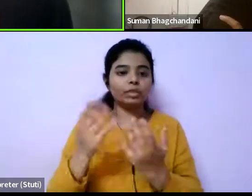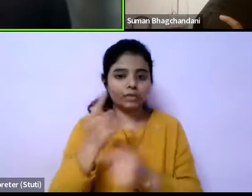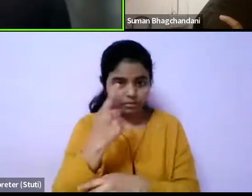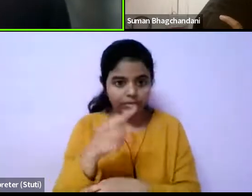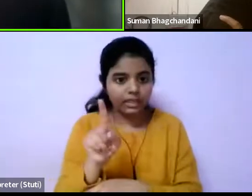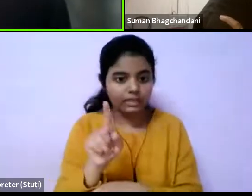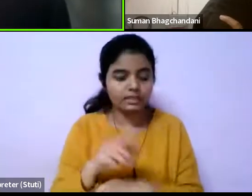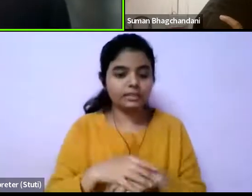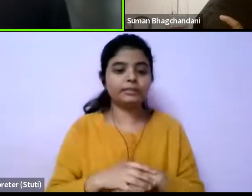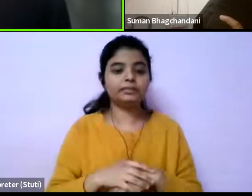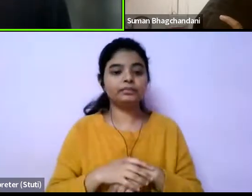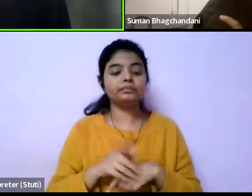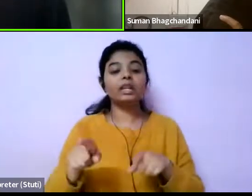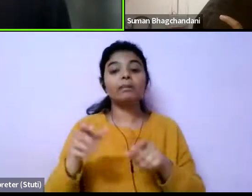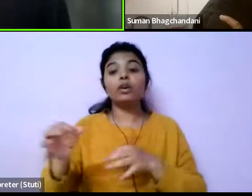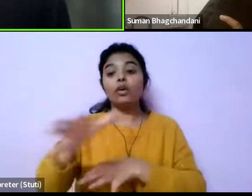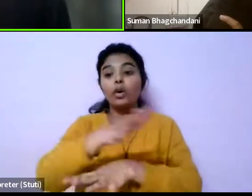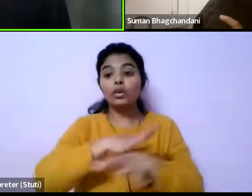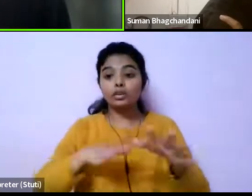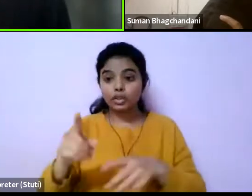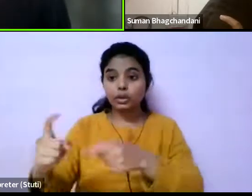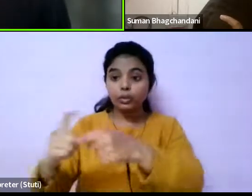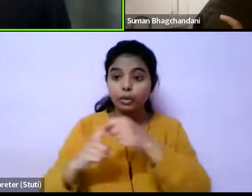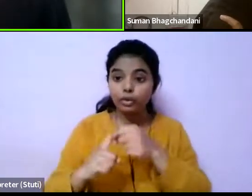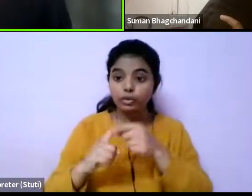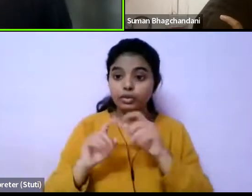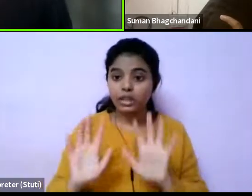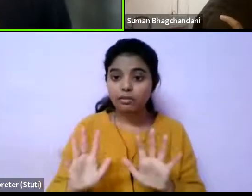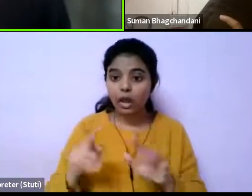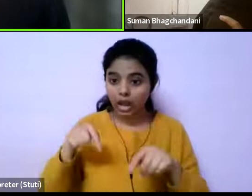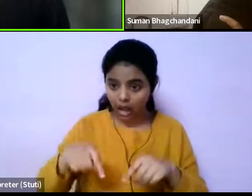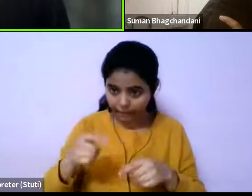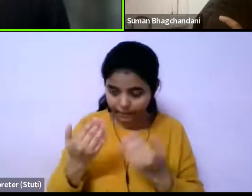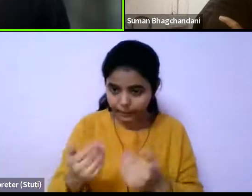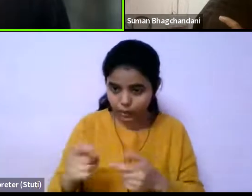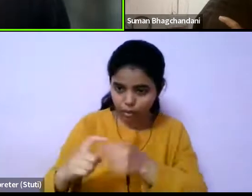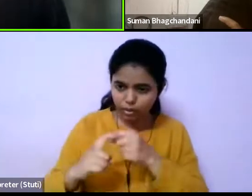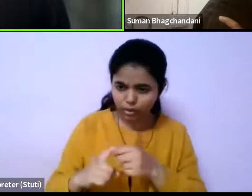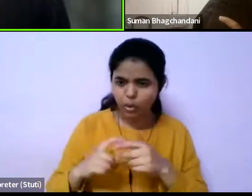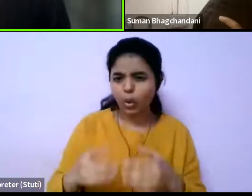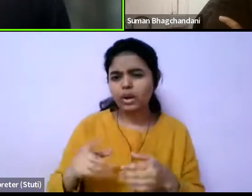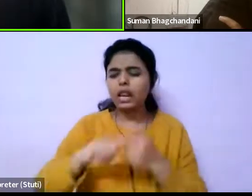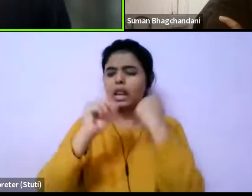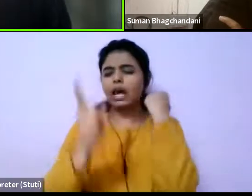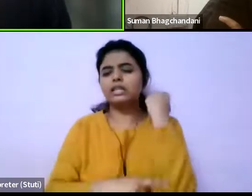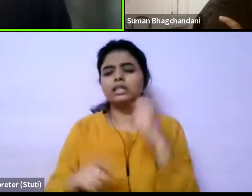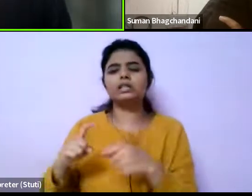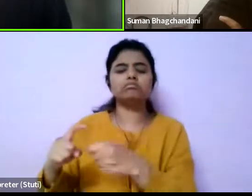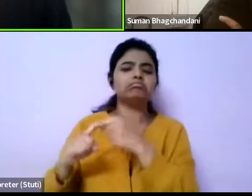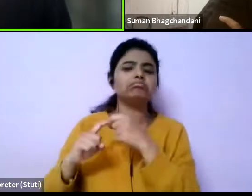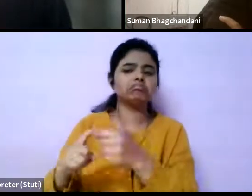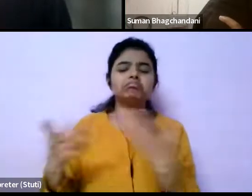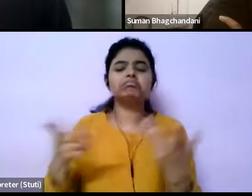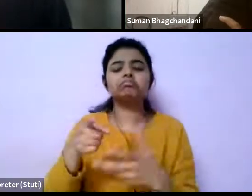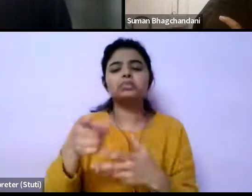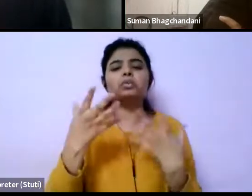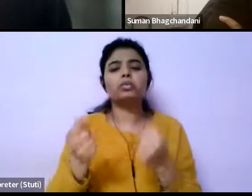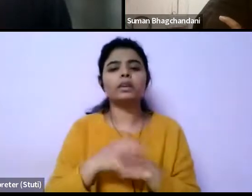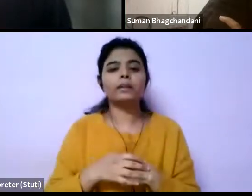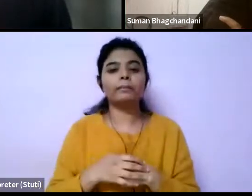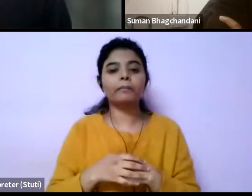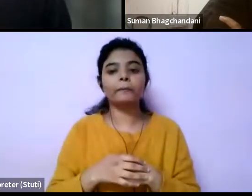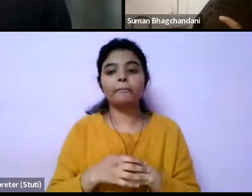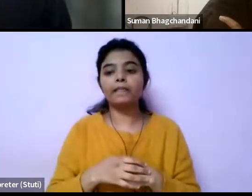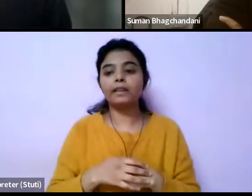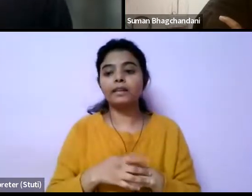So organizers, do we take the questions along with the papers, or do we leave them for the end? That's up to you,